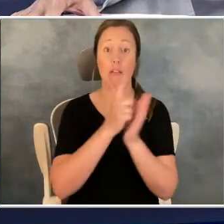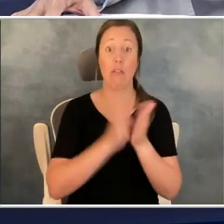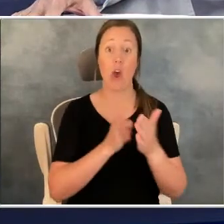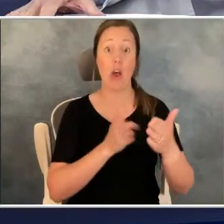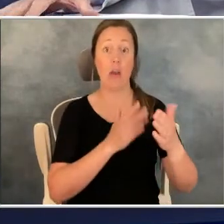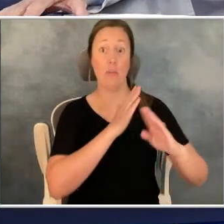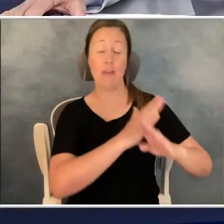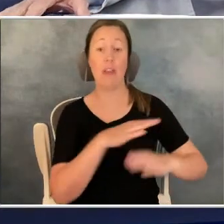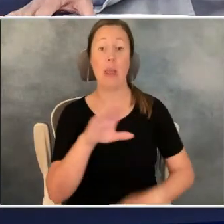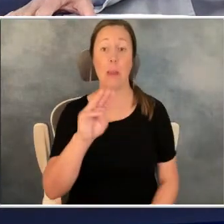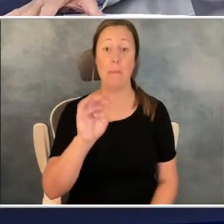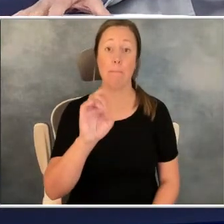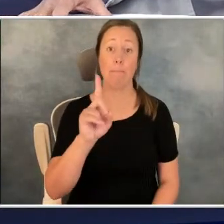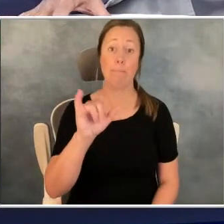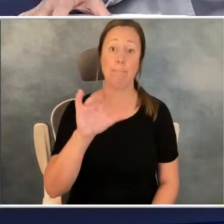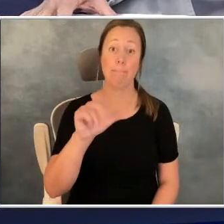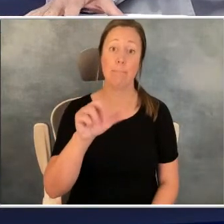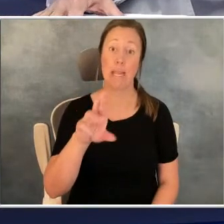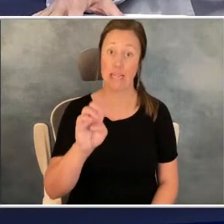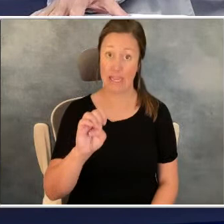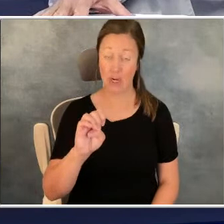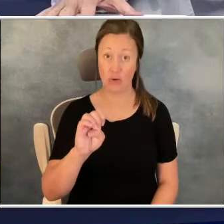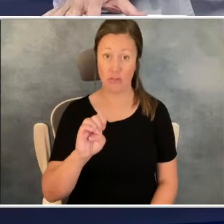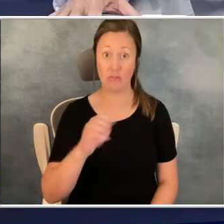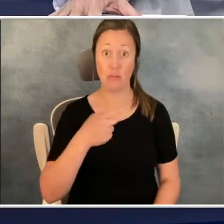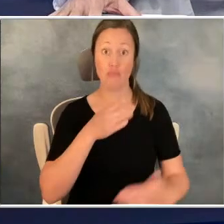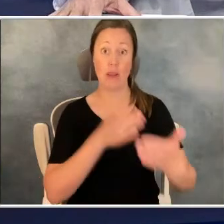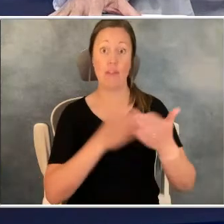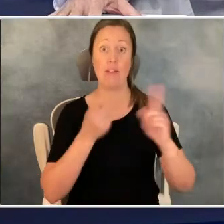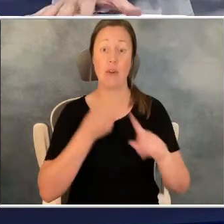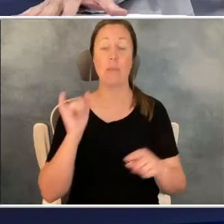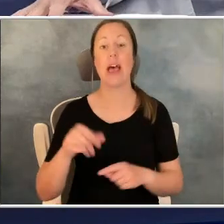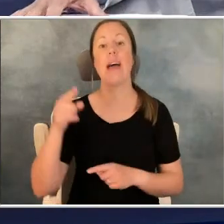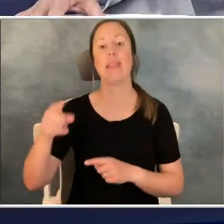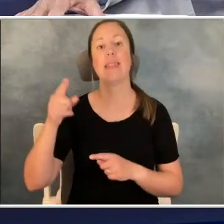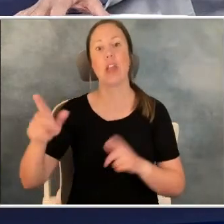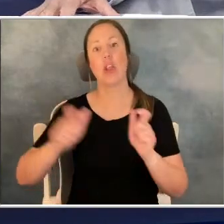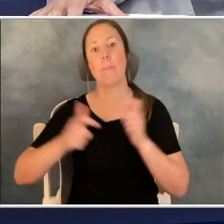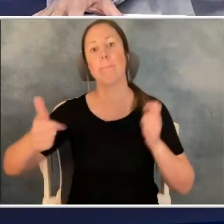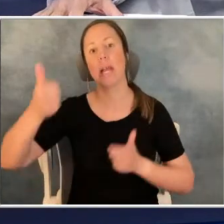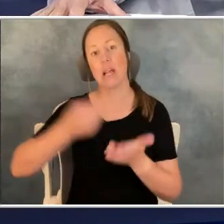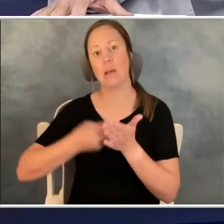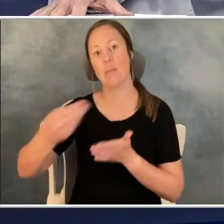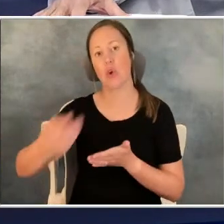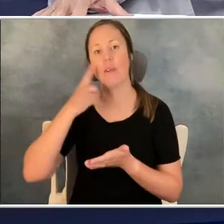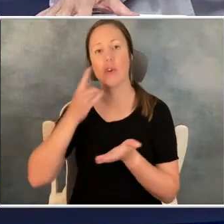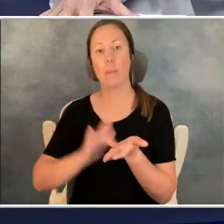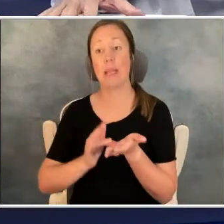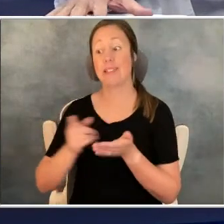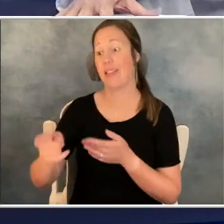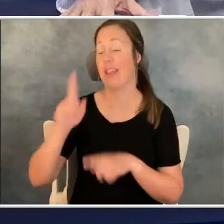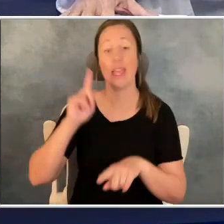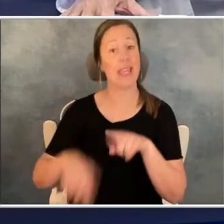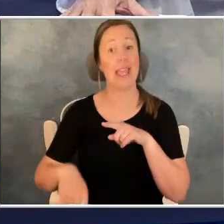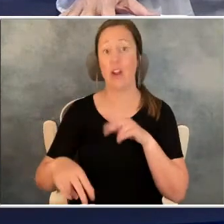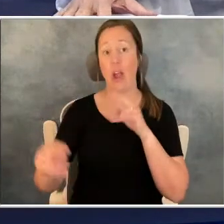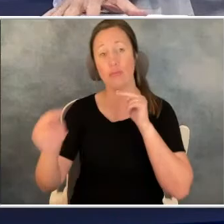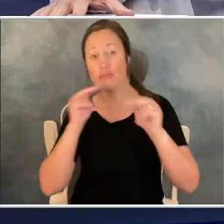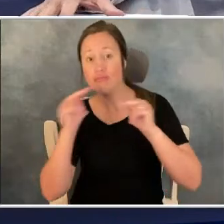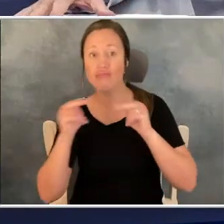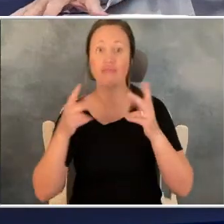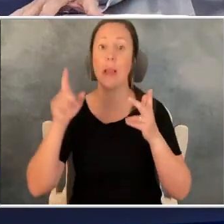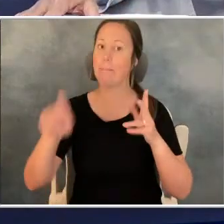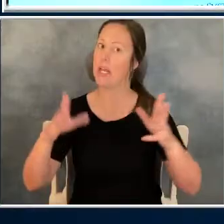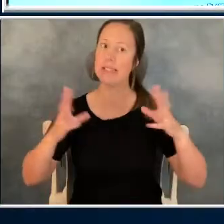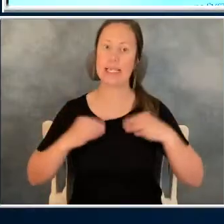United States. Medicare is by far the single largest purchaser of drugs. It's never been able to bargain. They had to accept the market rate. So that's why you